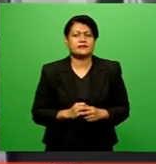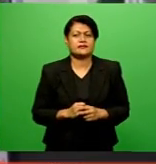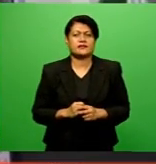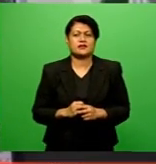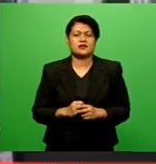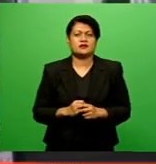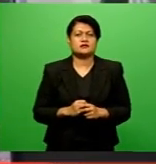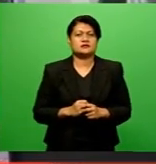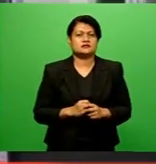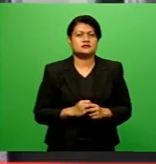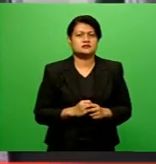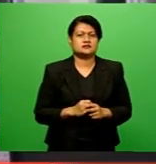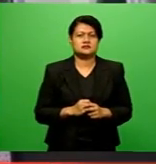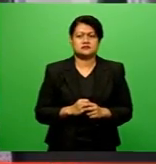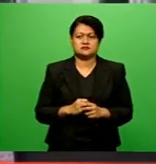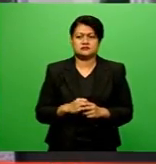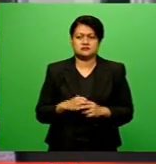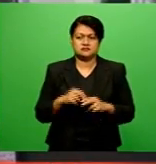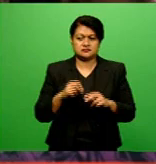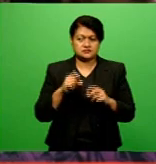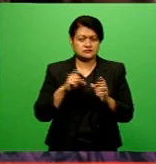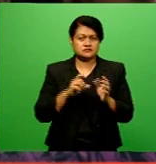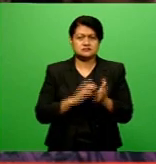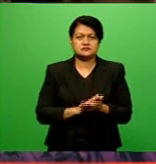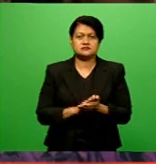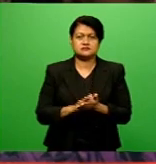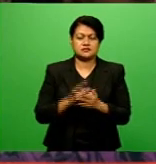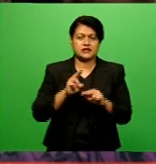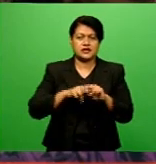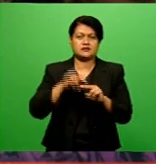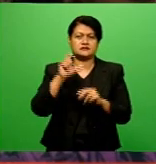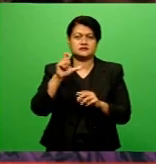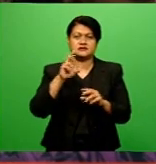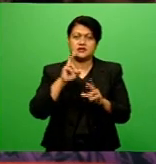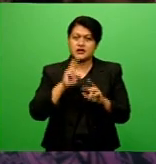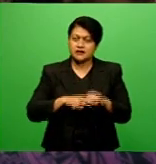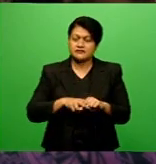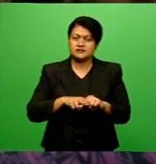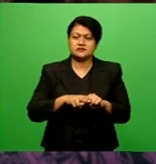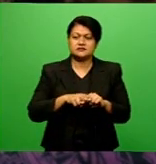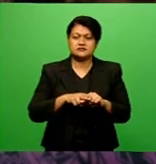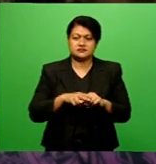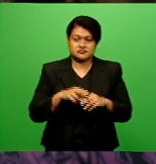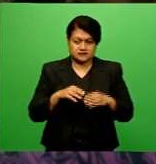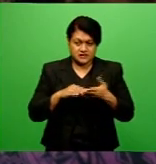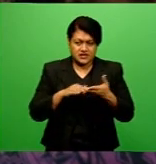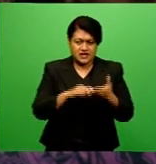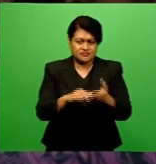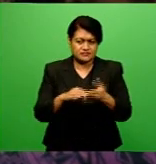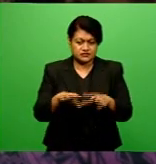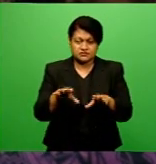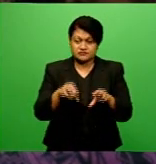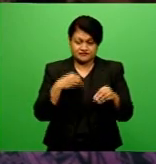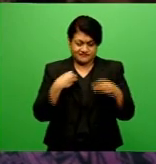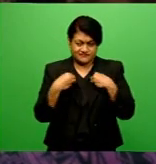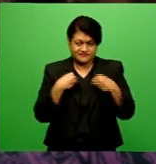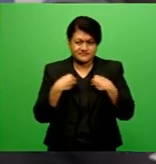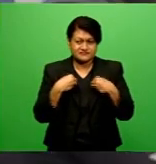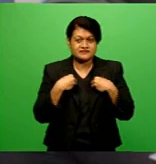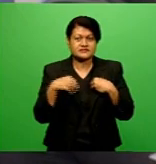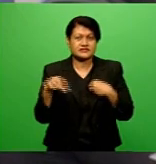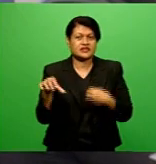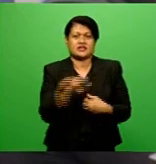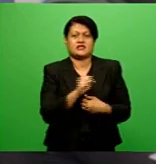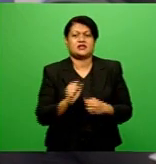The FCEF is urging micro, small and medium enterprises to take advantage of this program during these trying